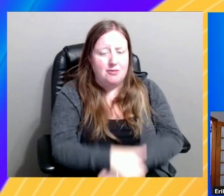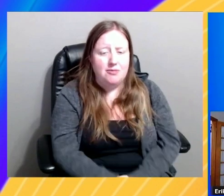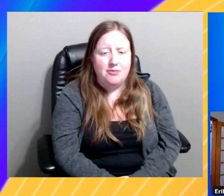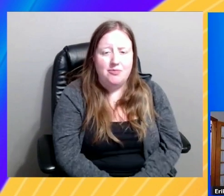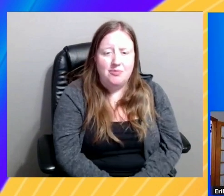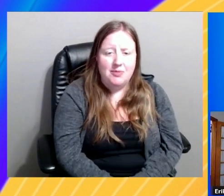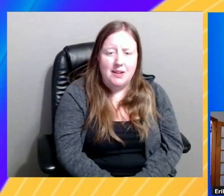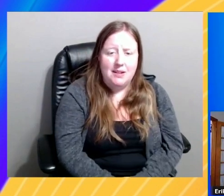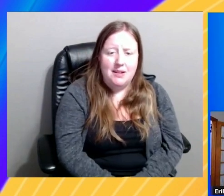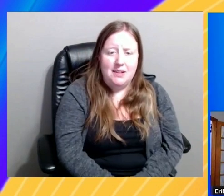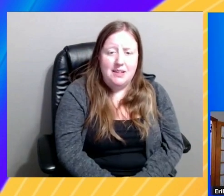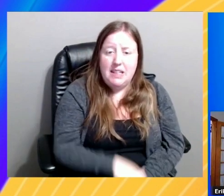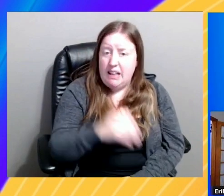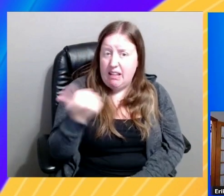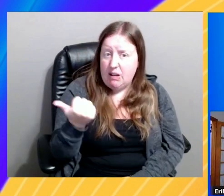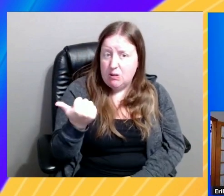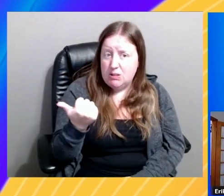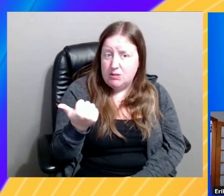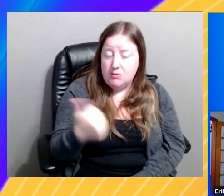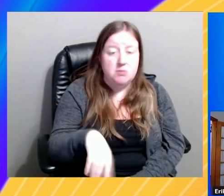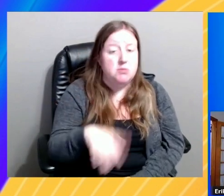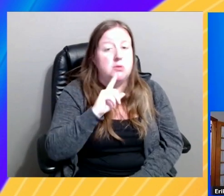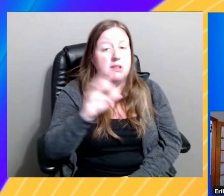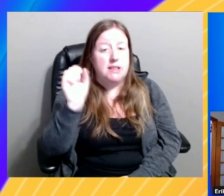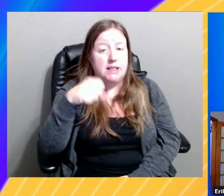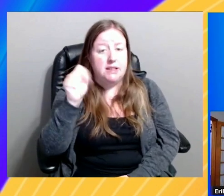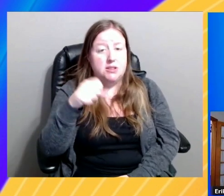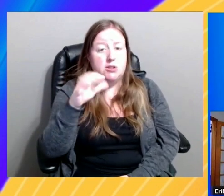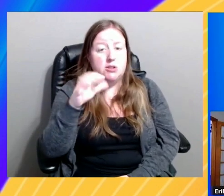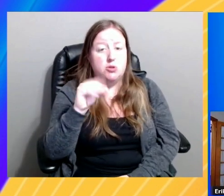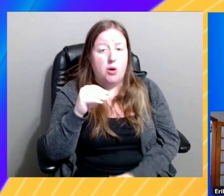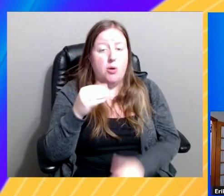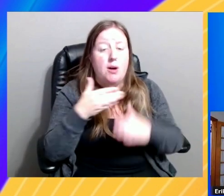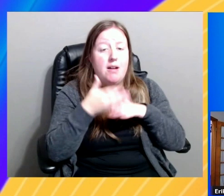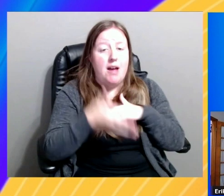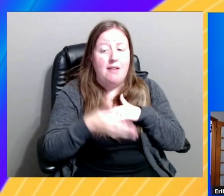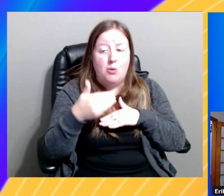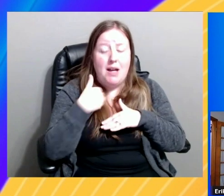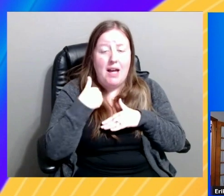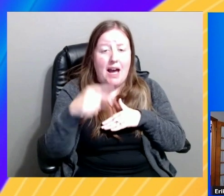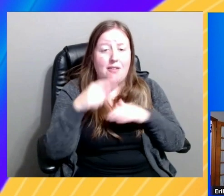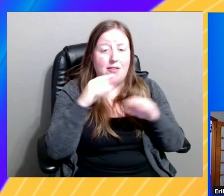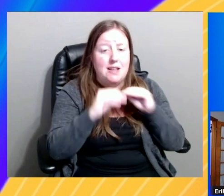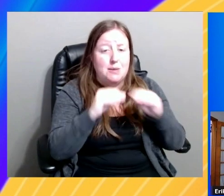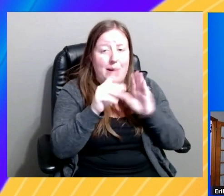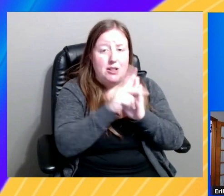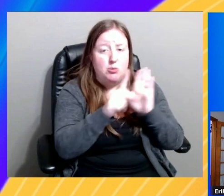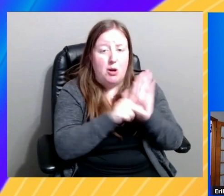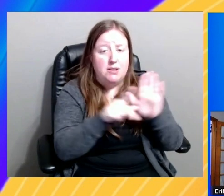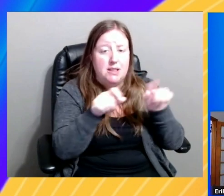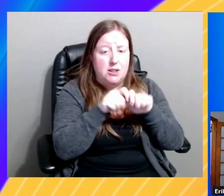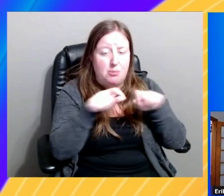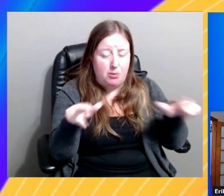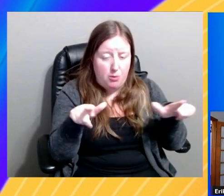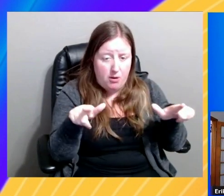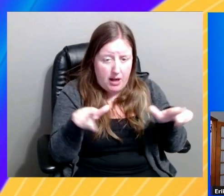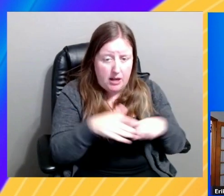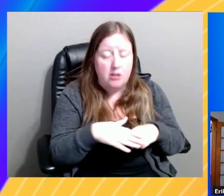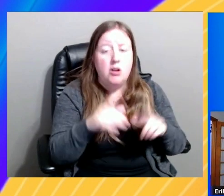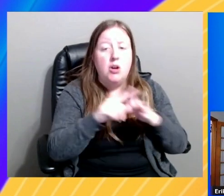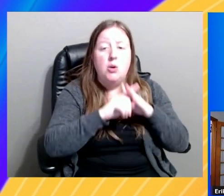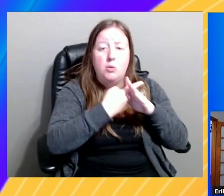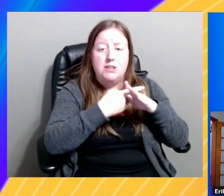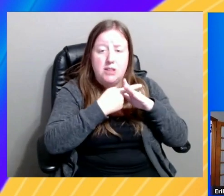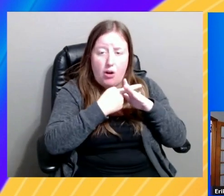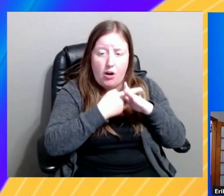thoughts? Yeah. So, once we have this patch policy deployed out, and once we start performing some of those